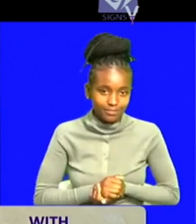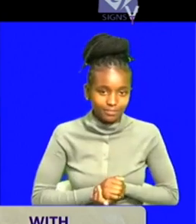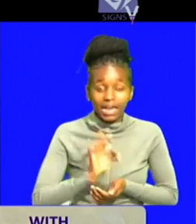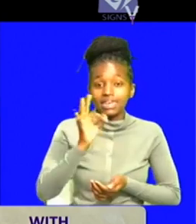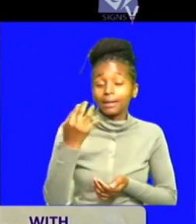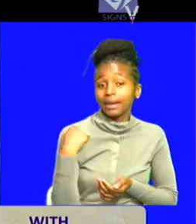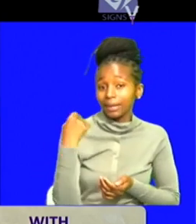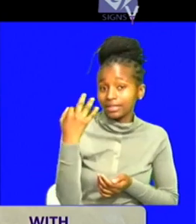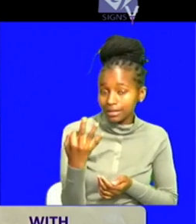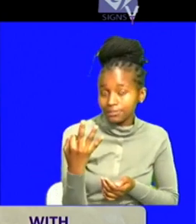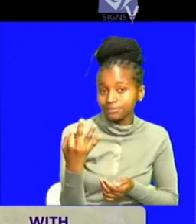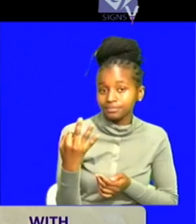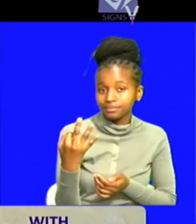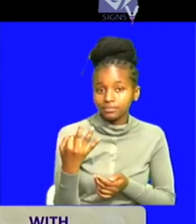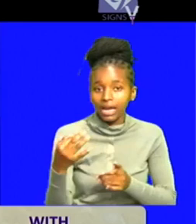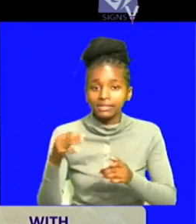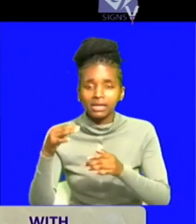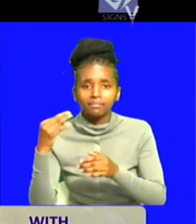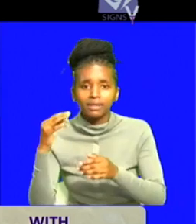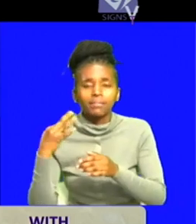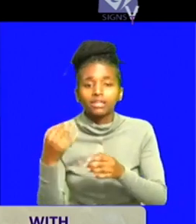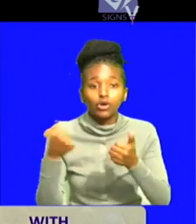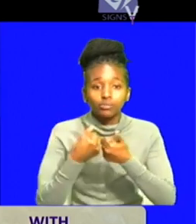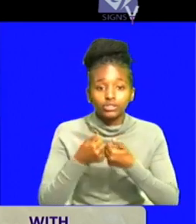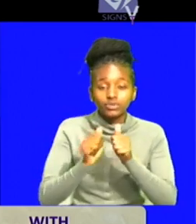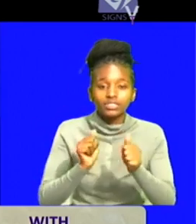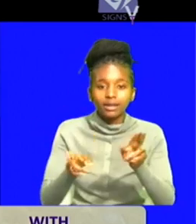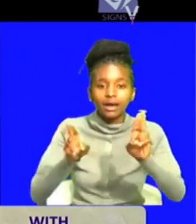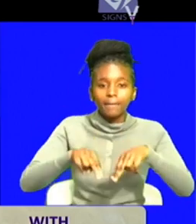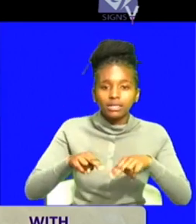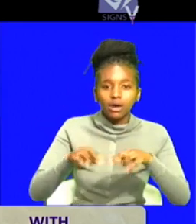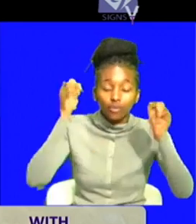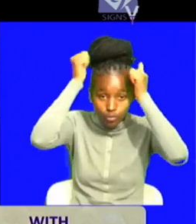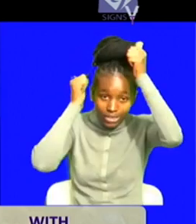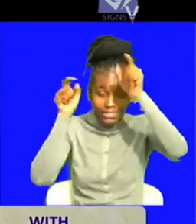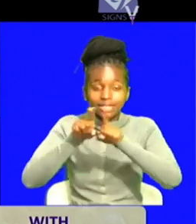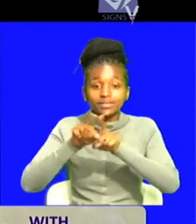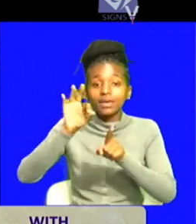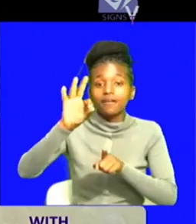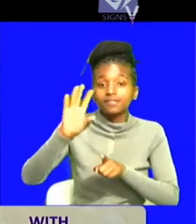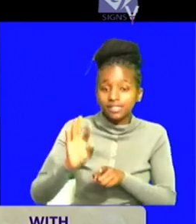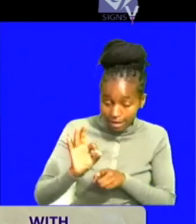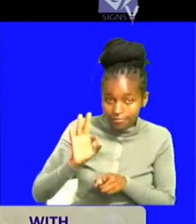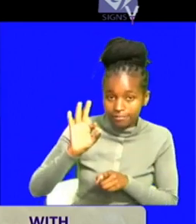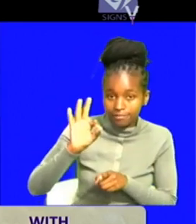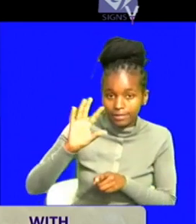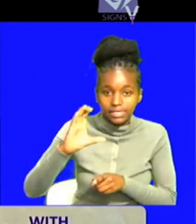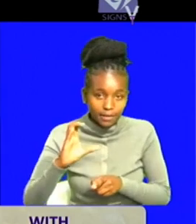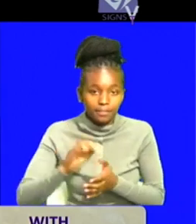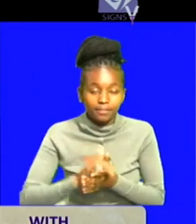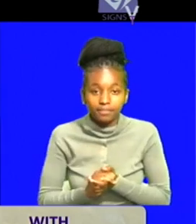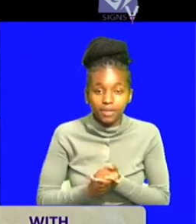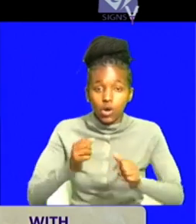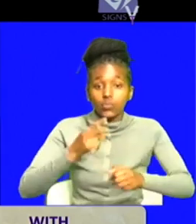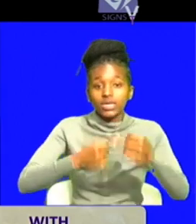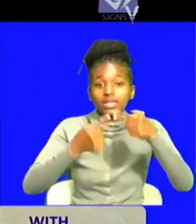place playoff that is happening between Ulinzi Stars and FC Leopards, the Ulinzi Stars should either of the two win, the winner will walk